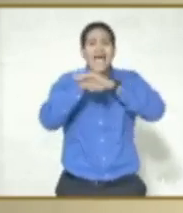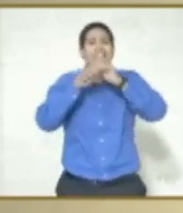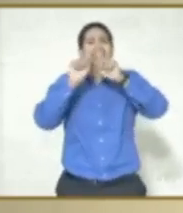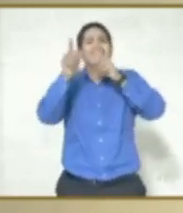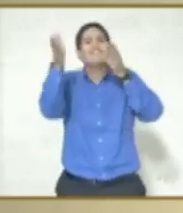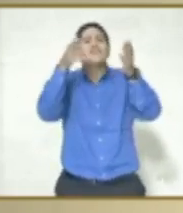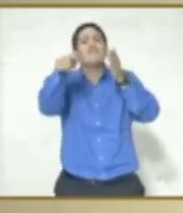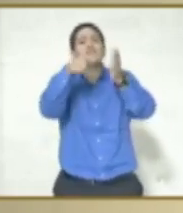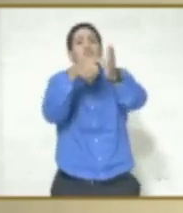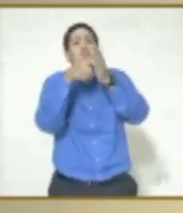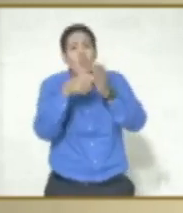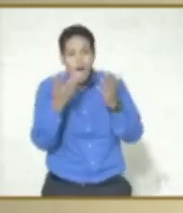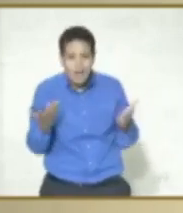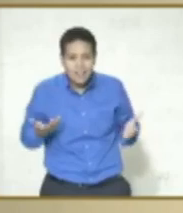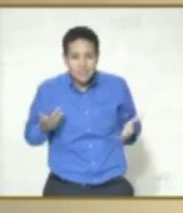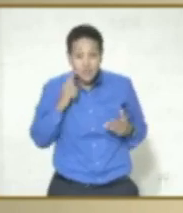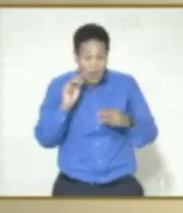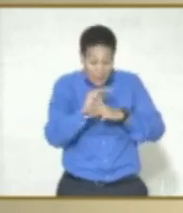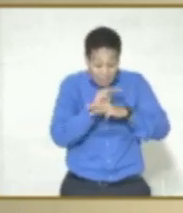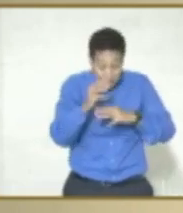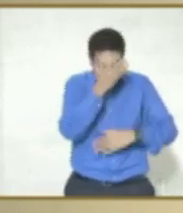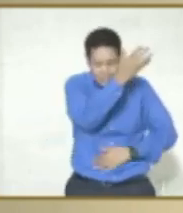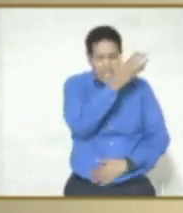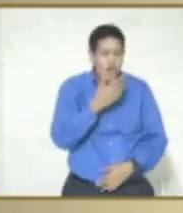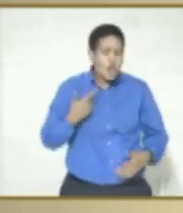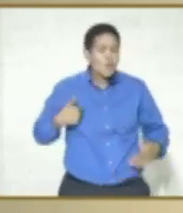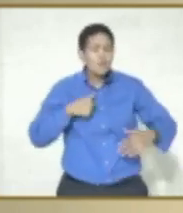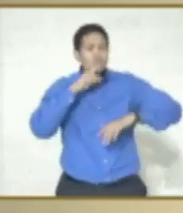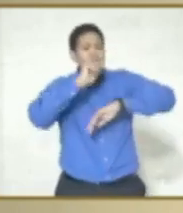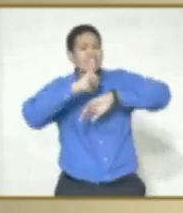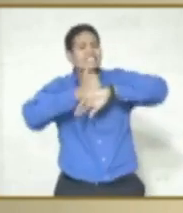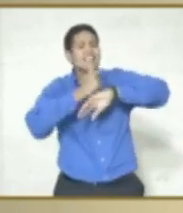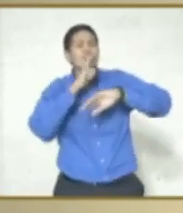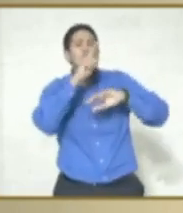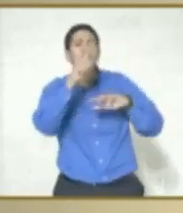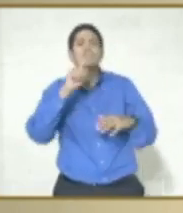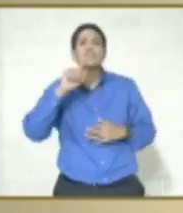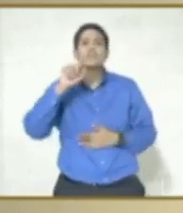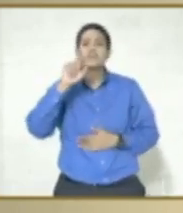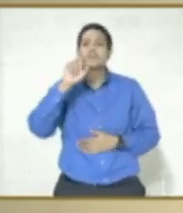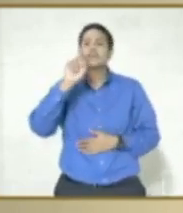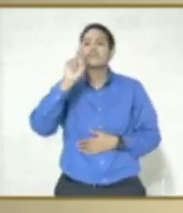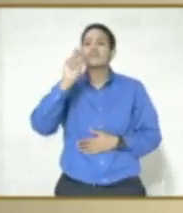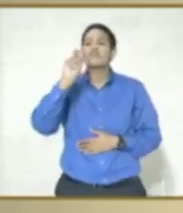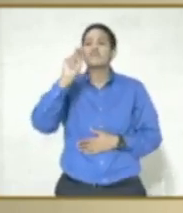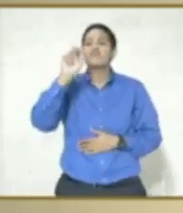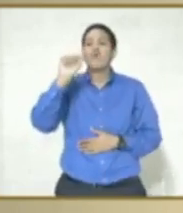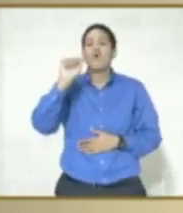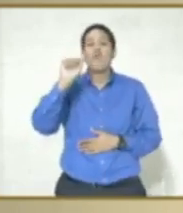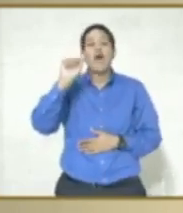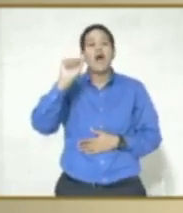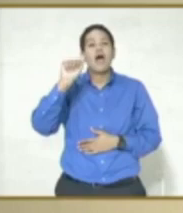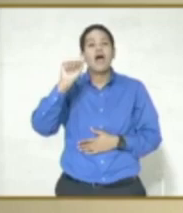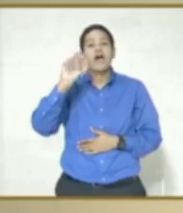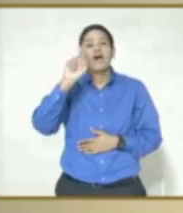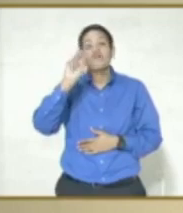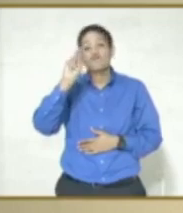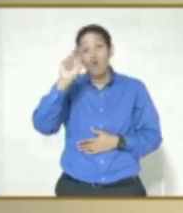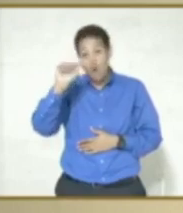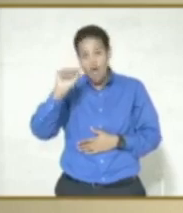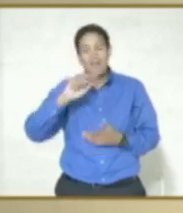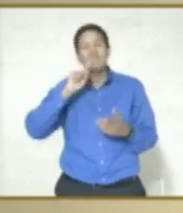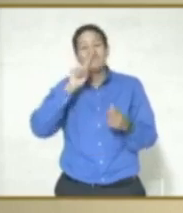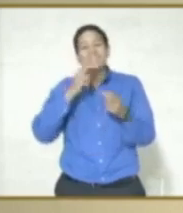require. So at the ministry, we have put in place a Rona helpline, Rona, as in Corona, Rona